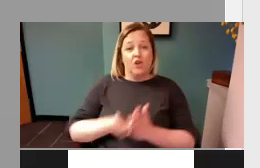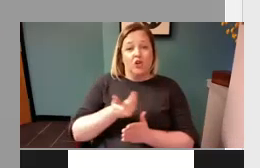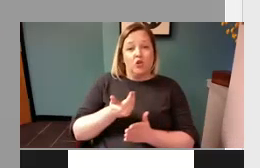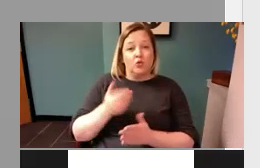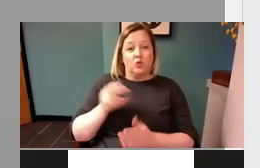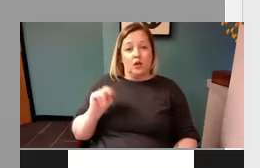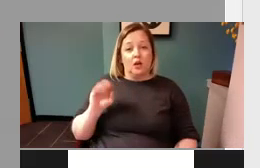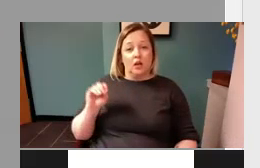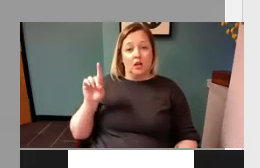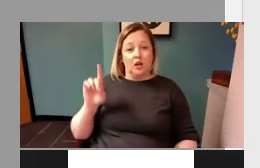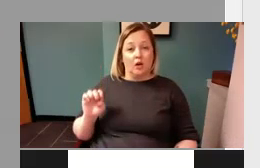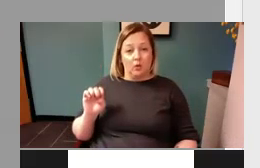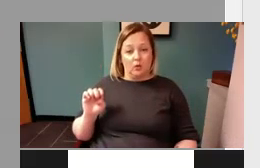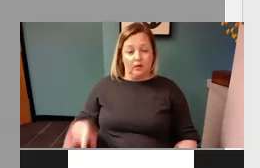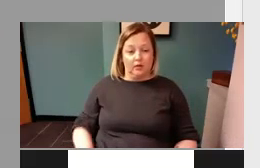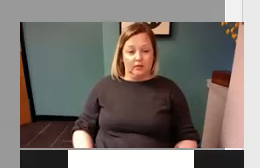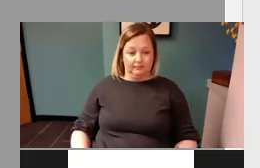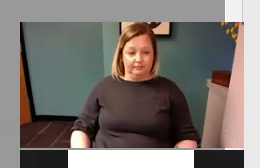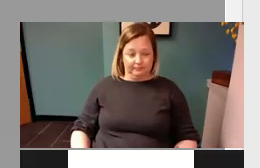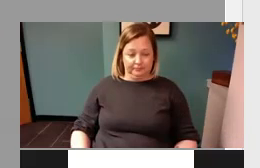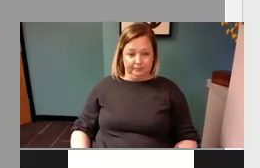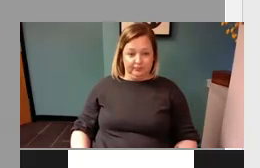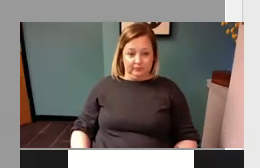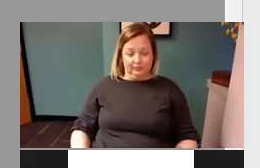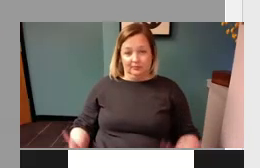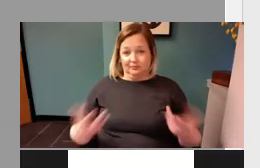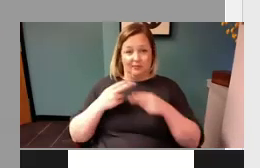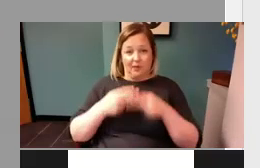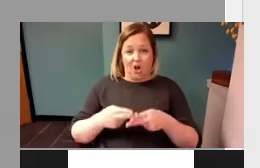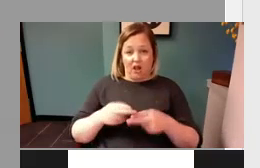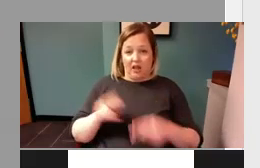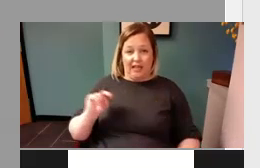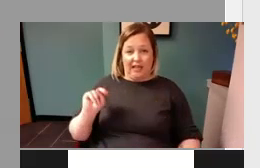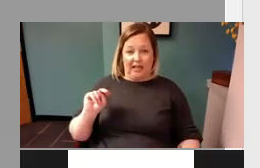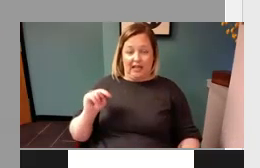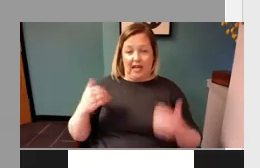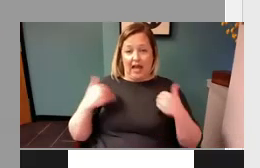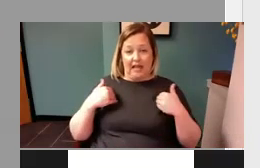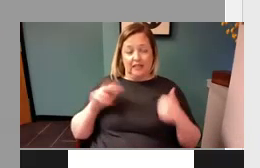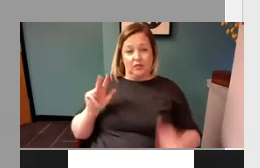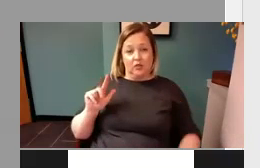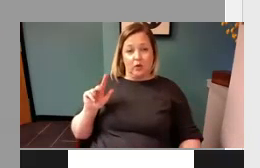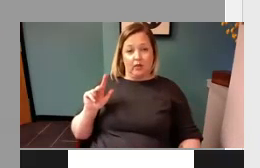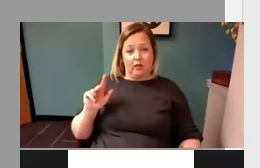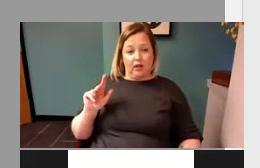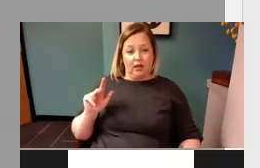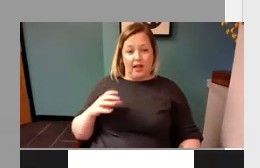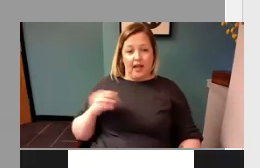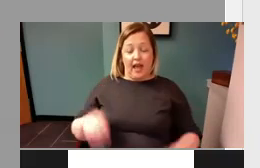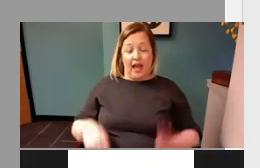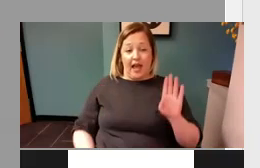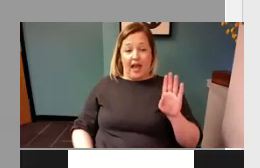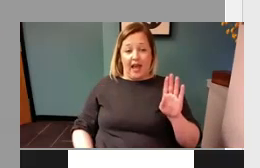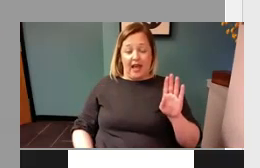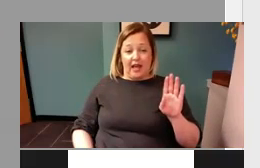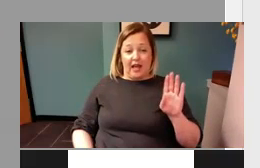let's call it N, and that has a cost of 23, and we have removed B and 3 from the equation, right? So